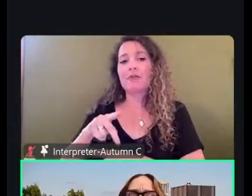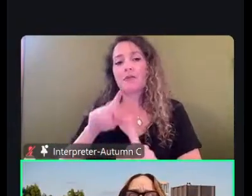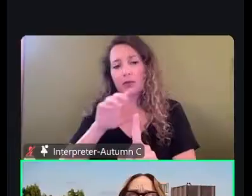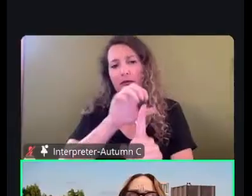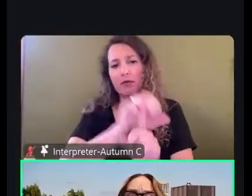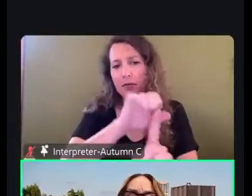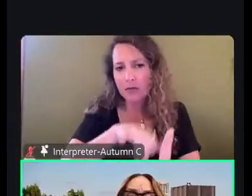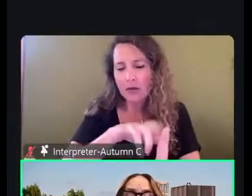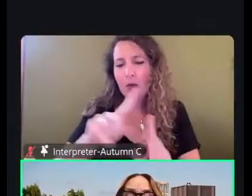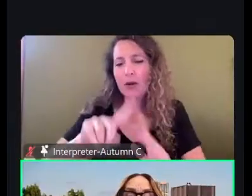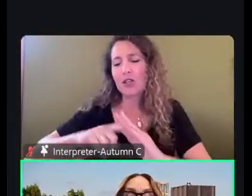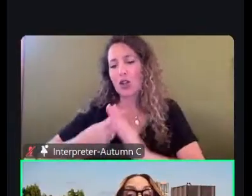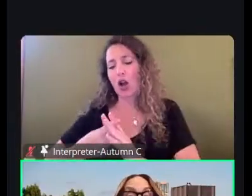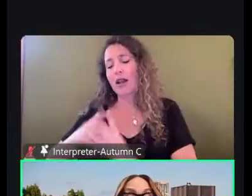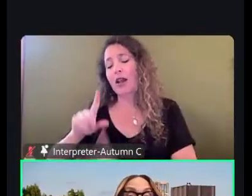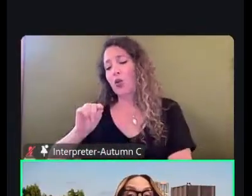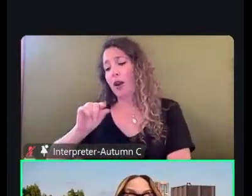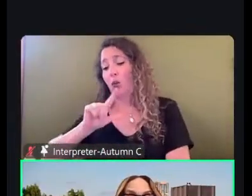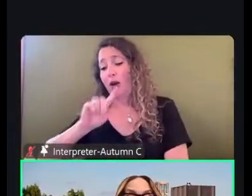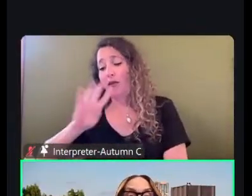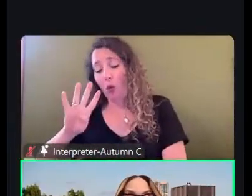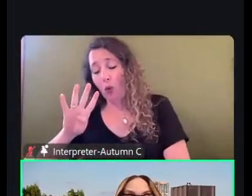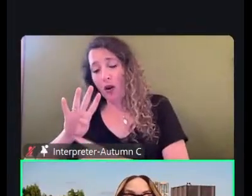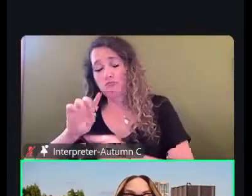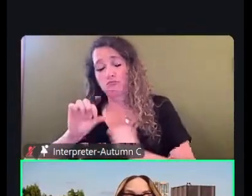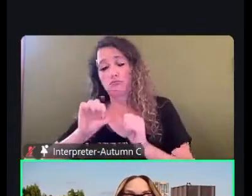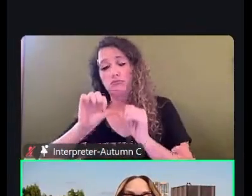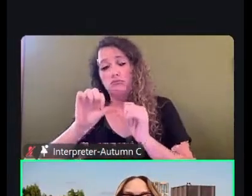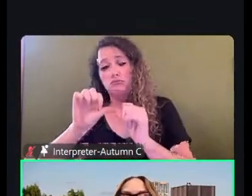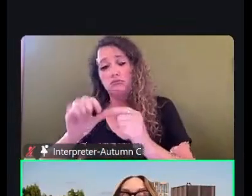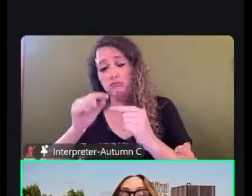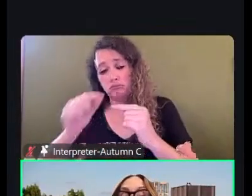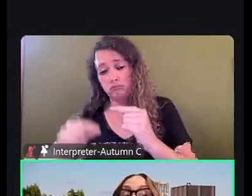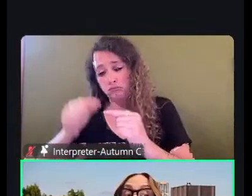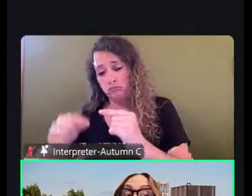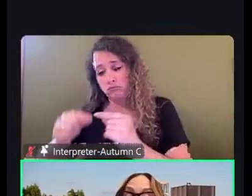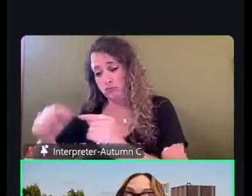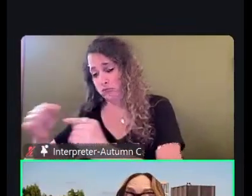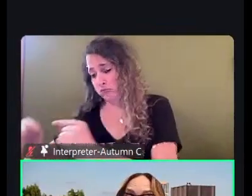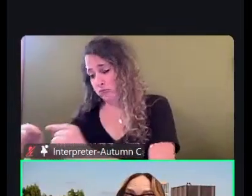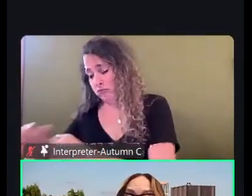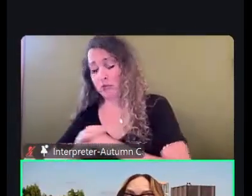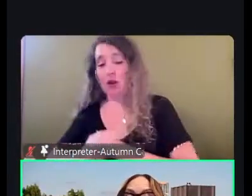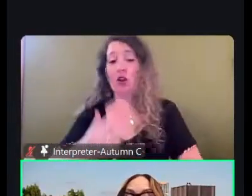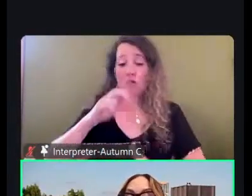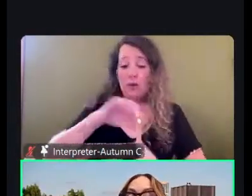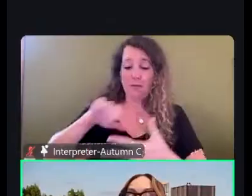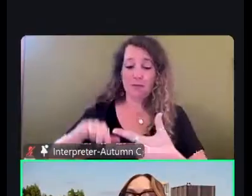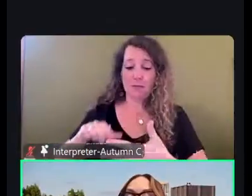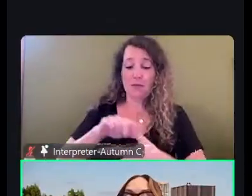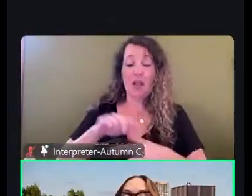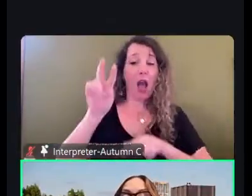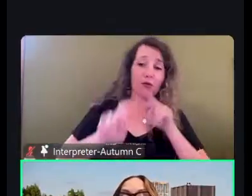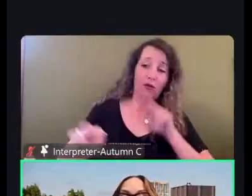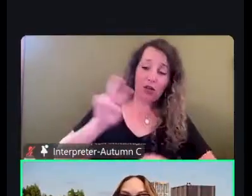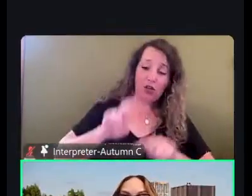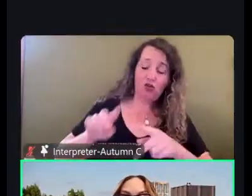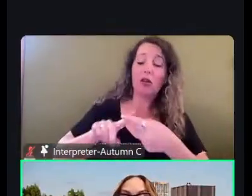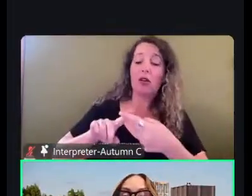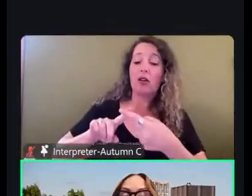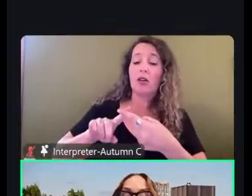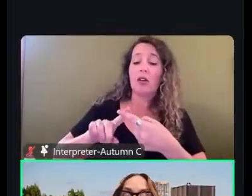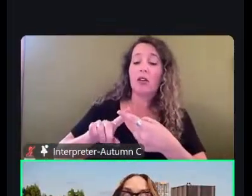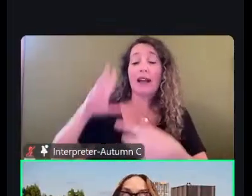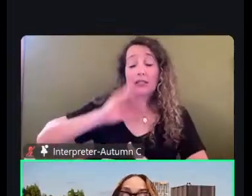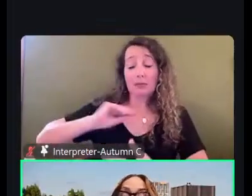initiated this in 2024, and it's ongoing on a cyclical basis. There's 3 components to it. There's an observational piece, an